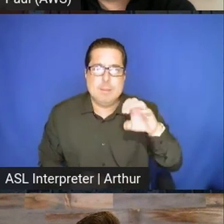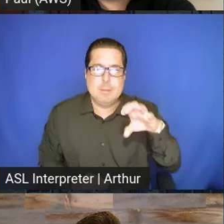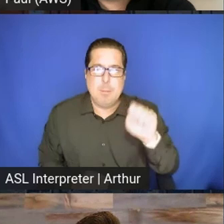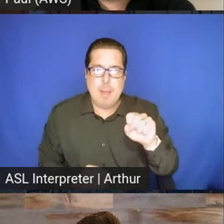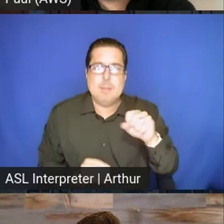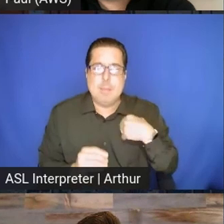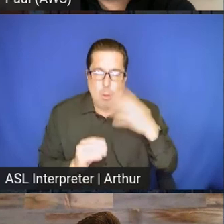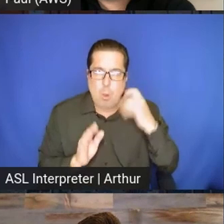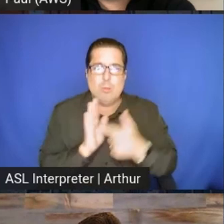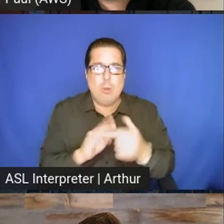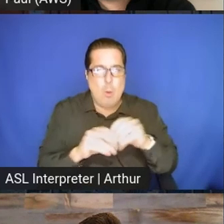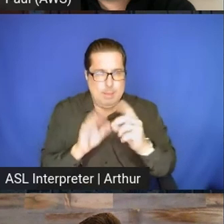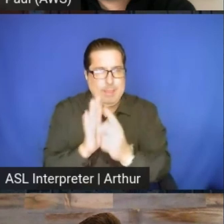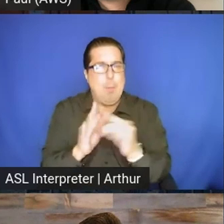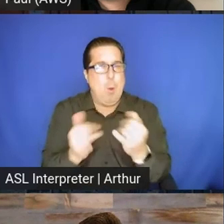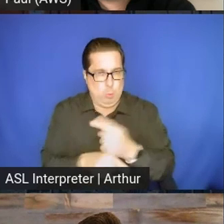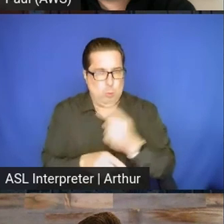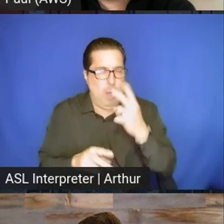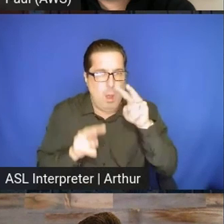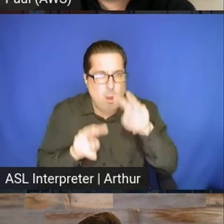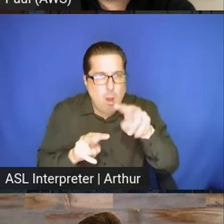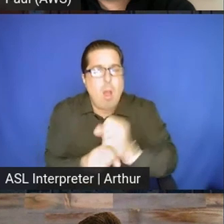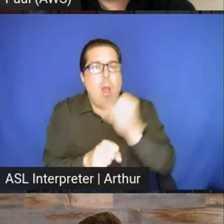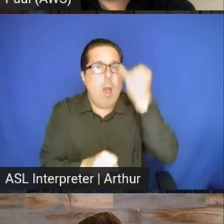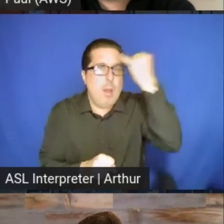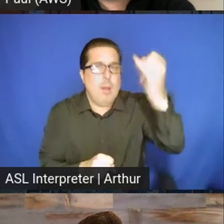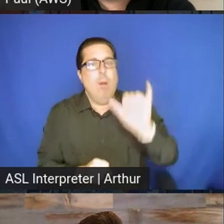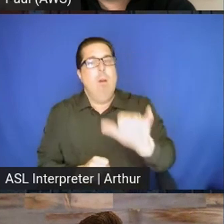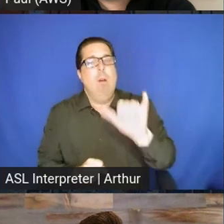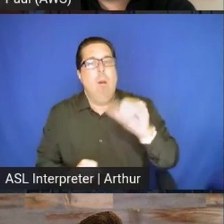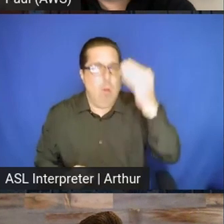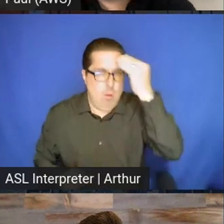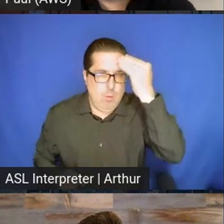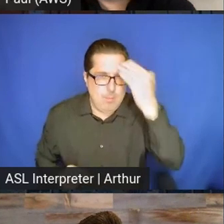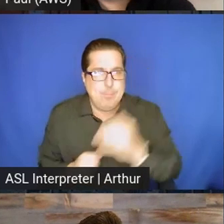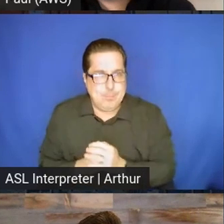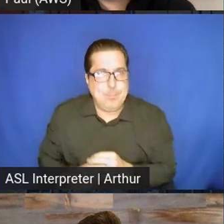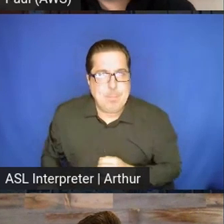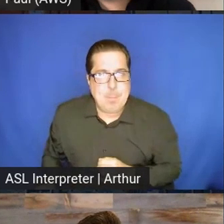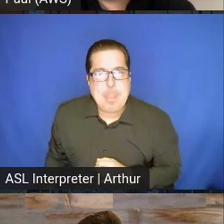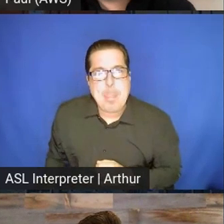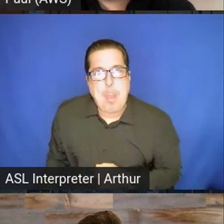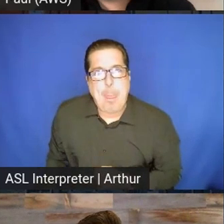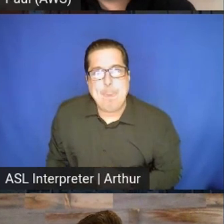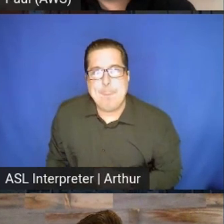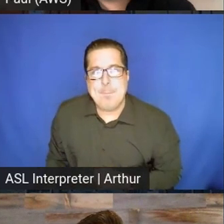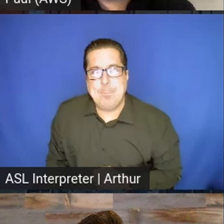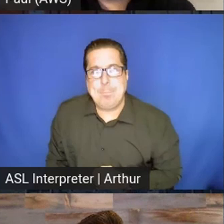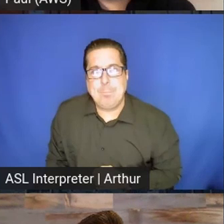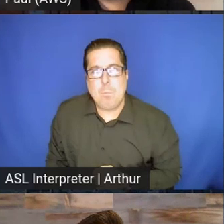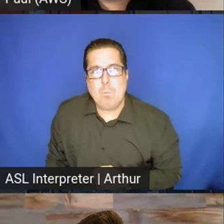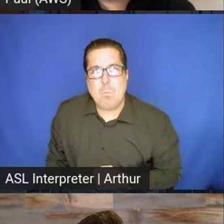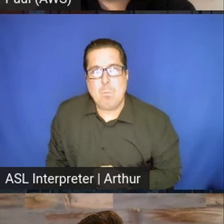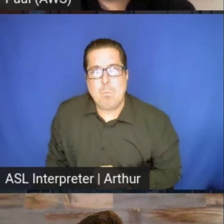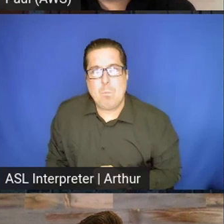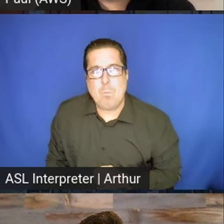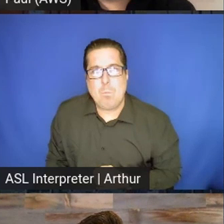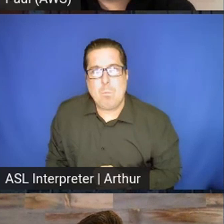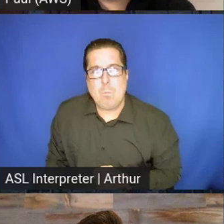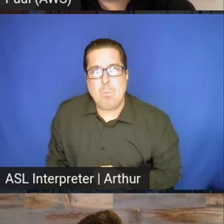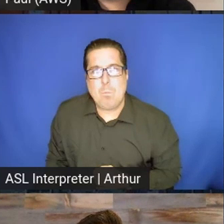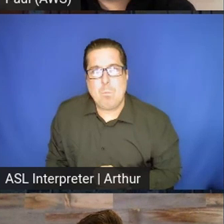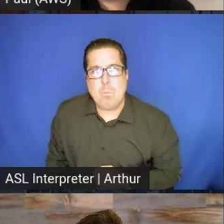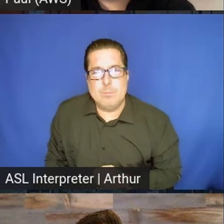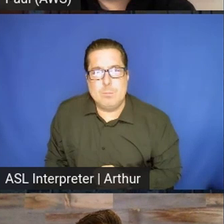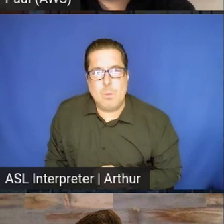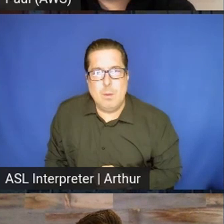some specifications that we have to fit in. Now, this is declarative, meaning a lot of that complexity is